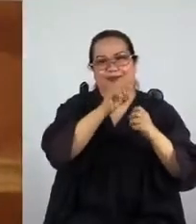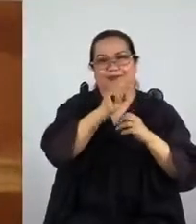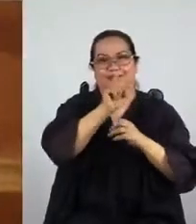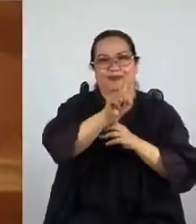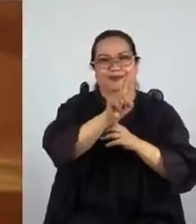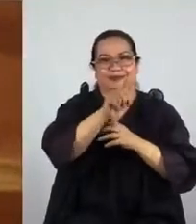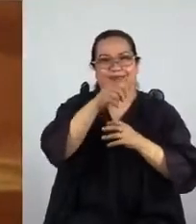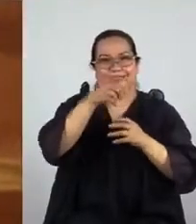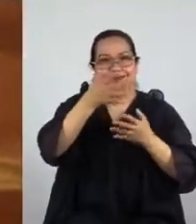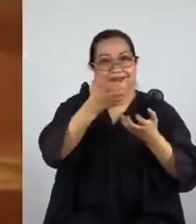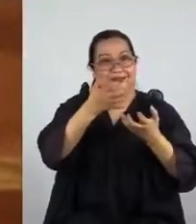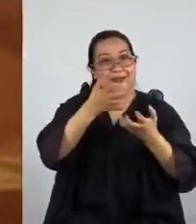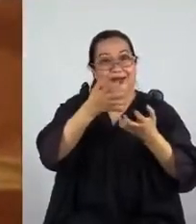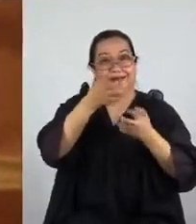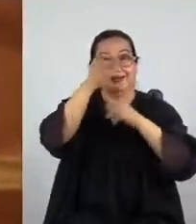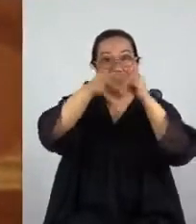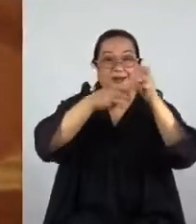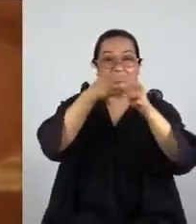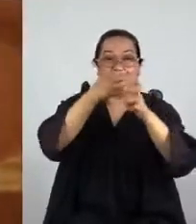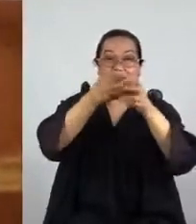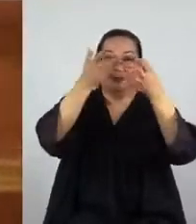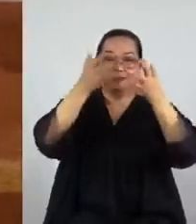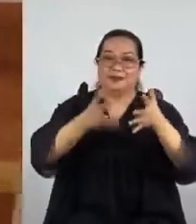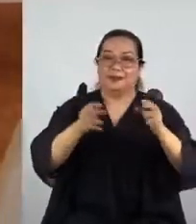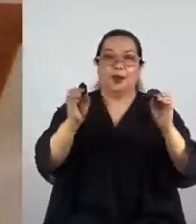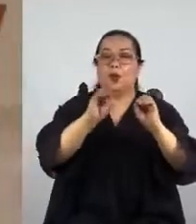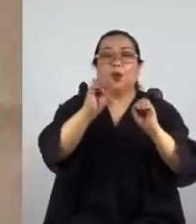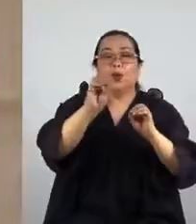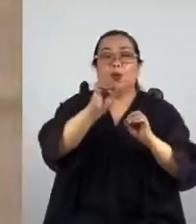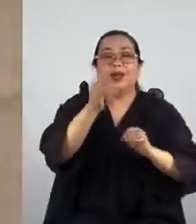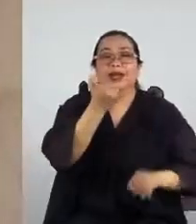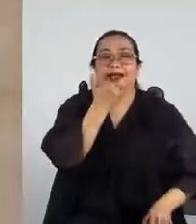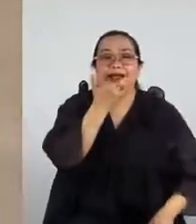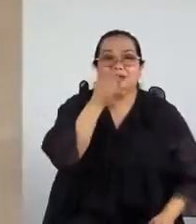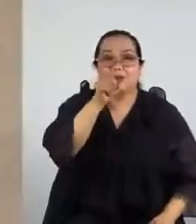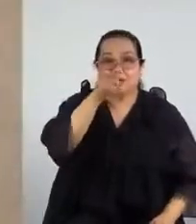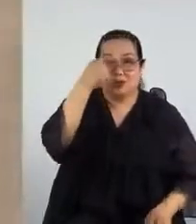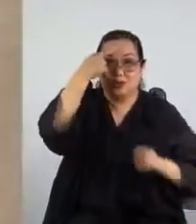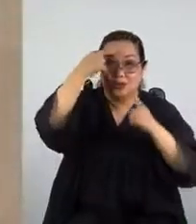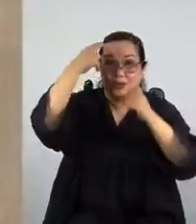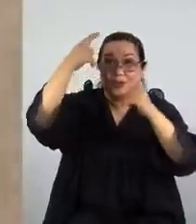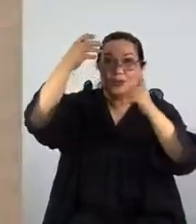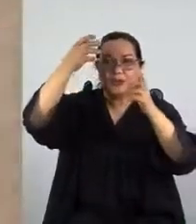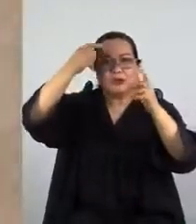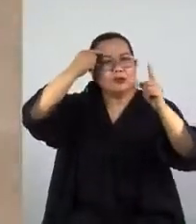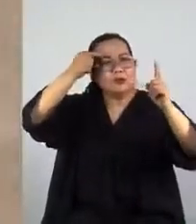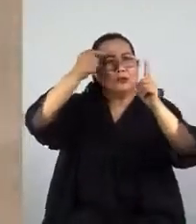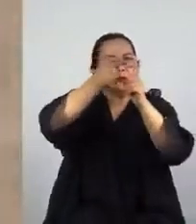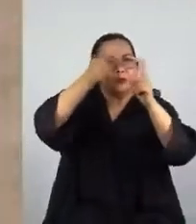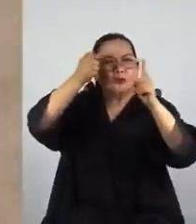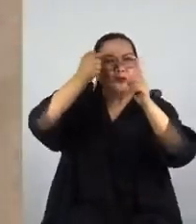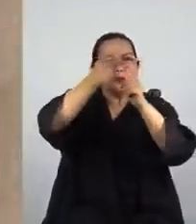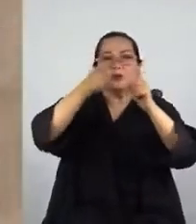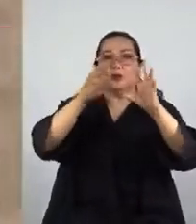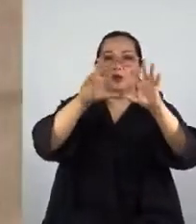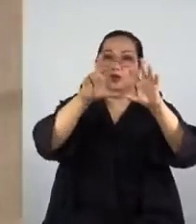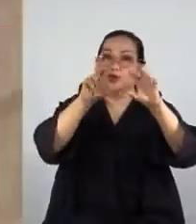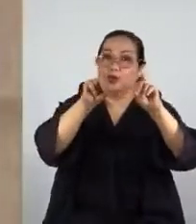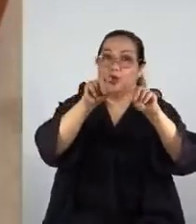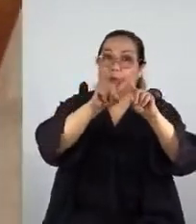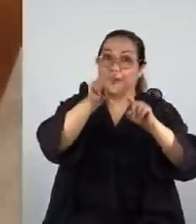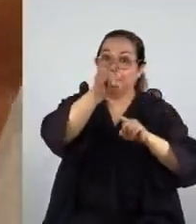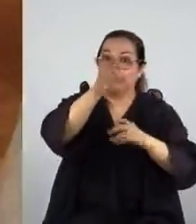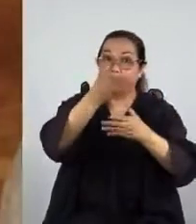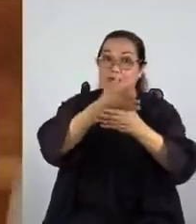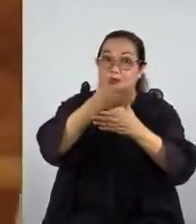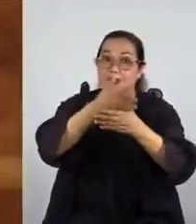Are the ambitions of this world weighing you down? You know, there's nothing wrong with having ambition of wanting to better your life. But is it weighing you down